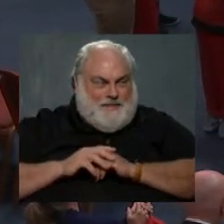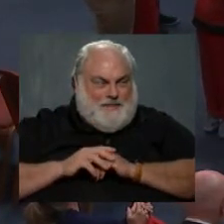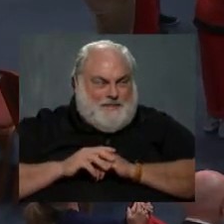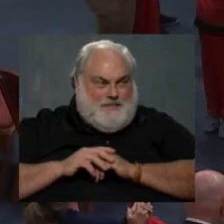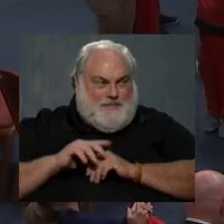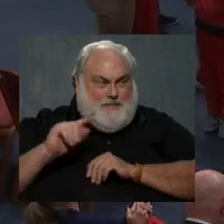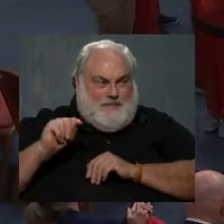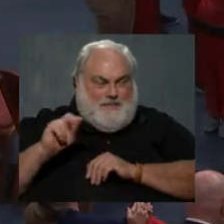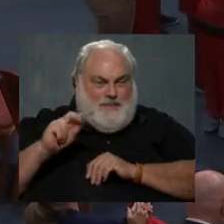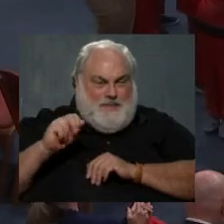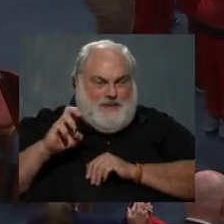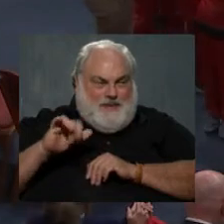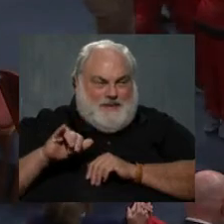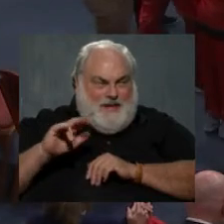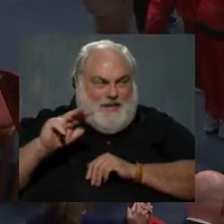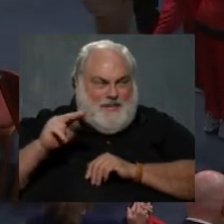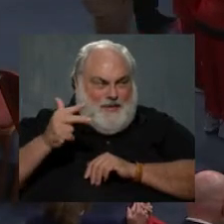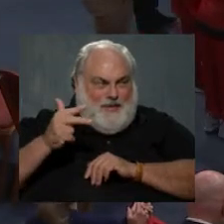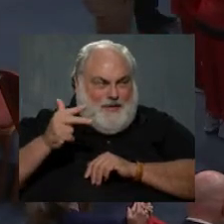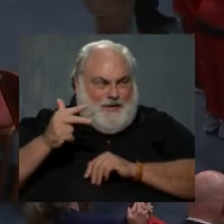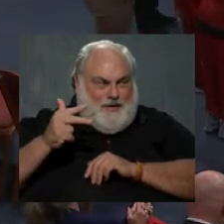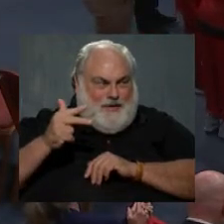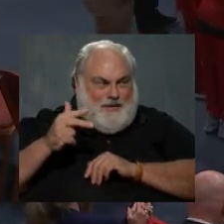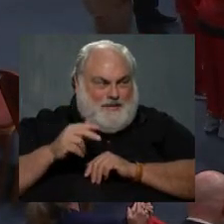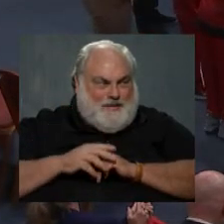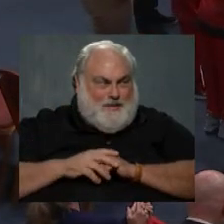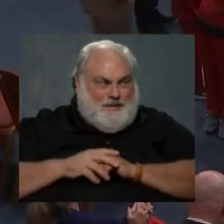My name's Chase, and I'm in third grade.